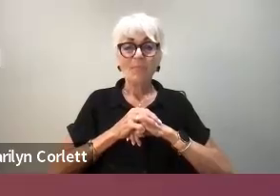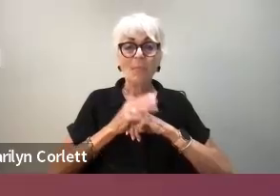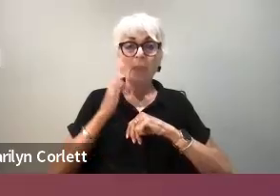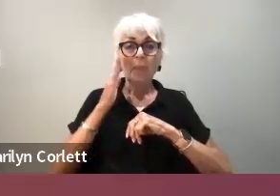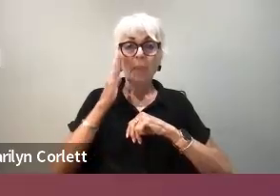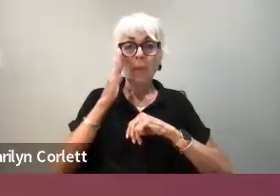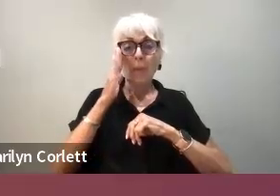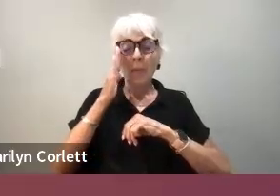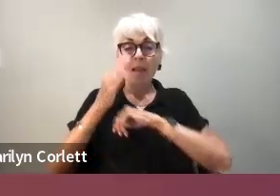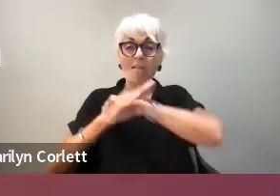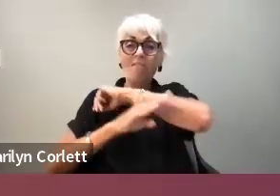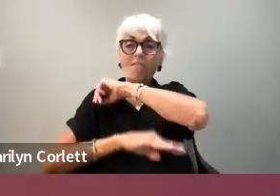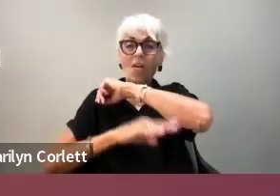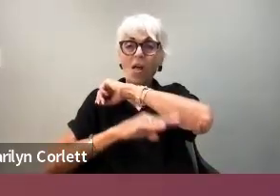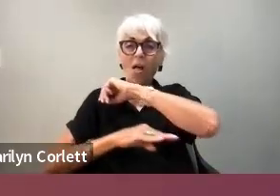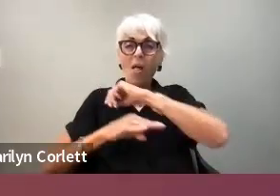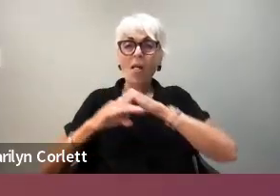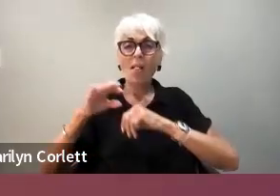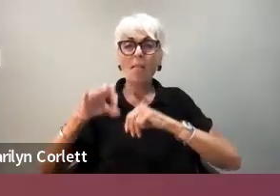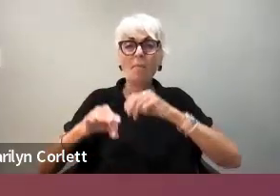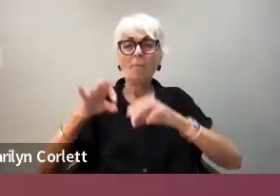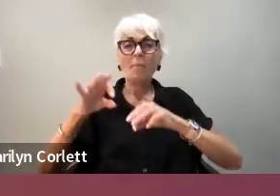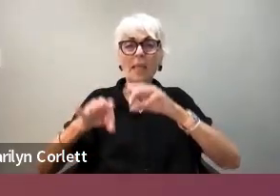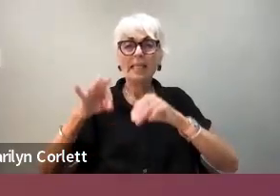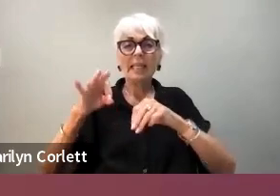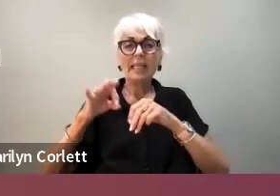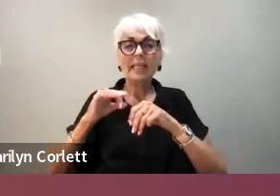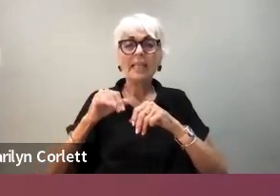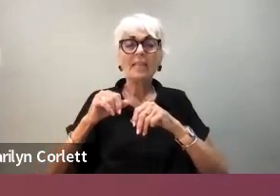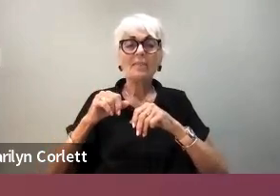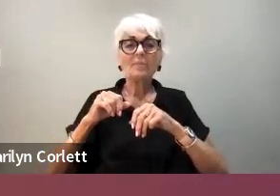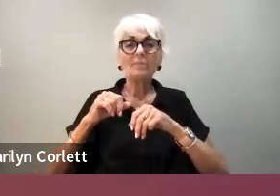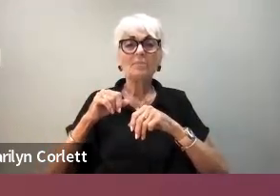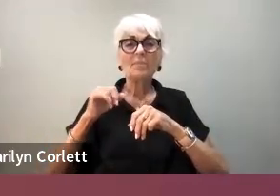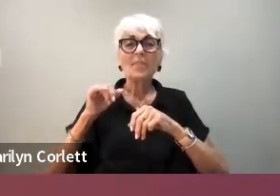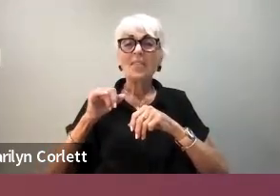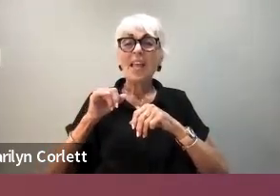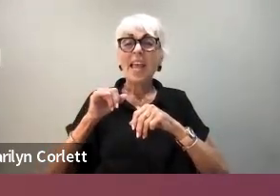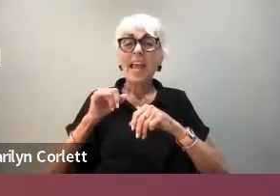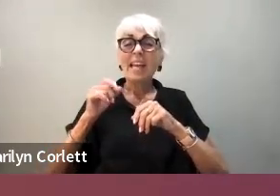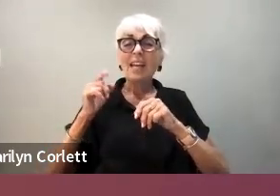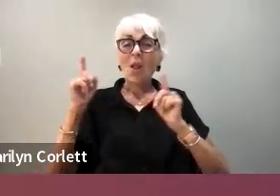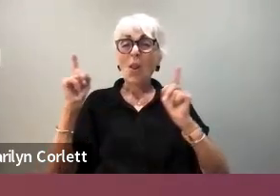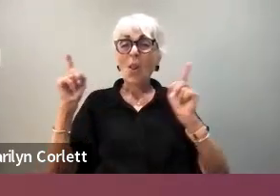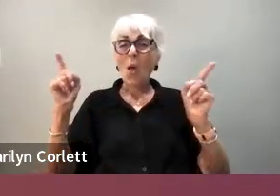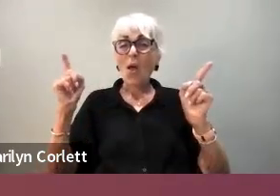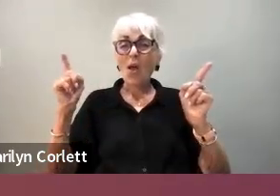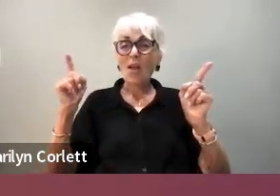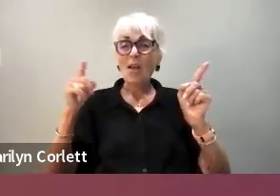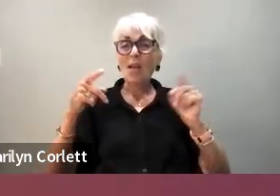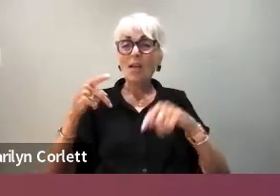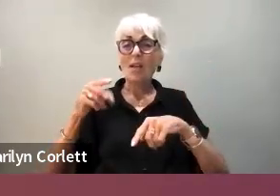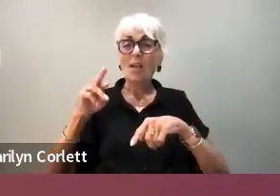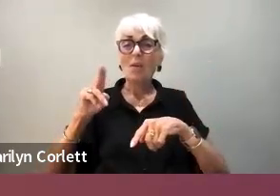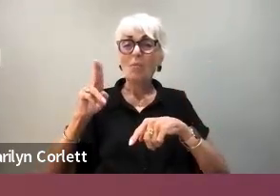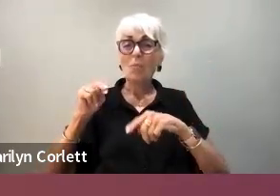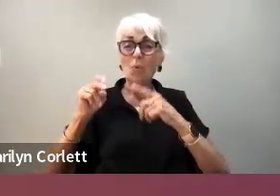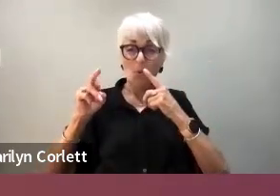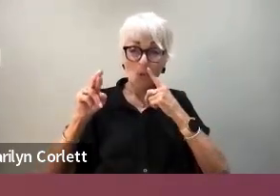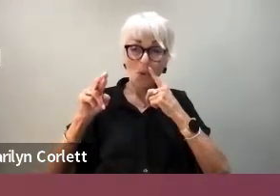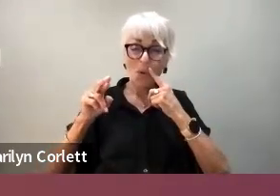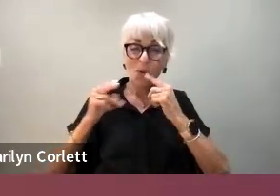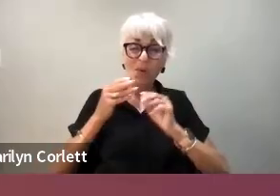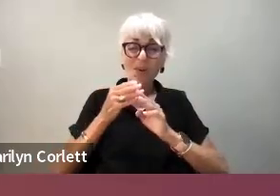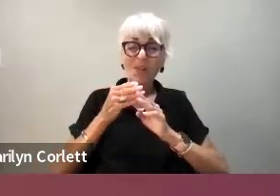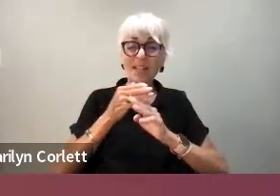And then fall picking. So that long pruner that I had on the last slide can also attach